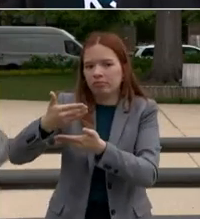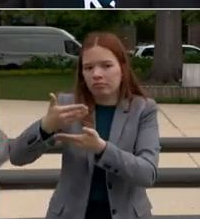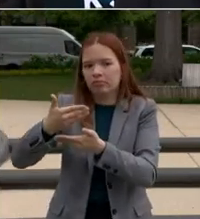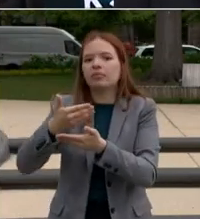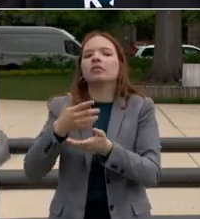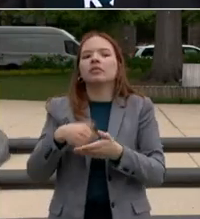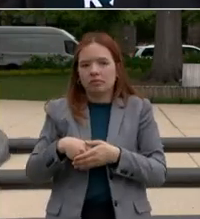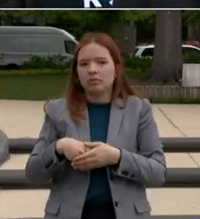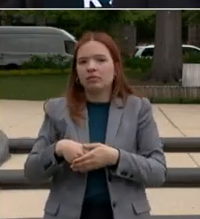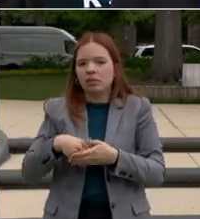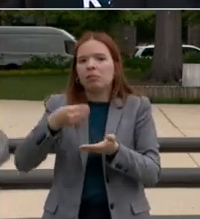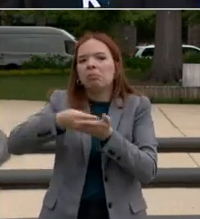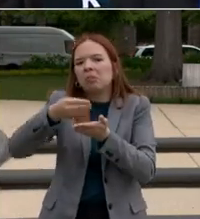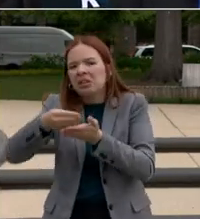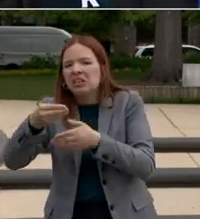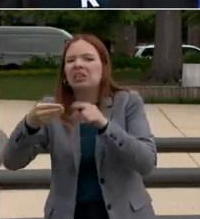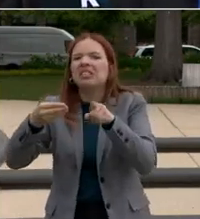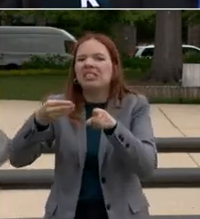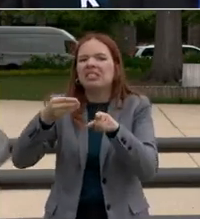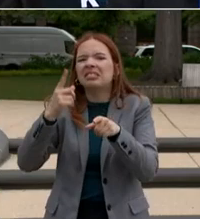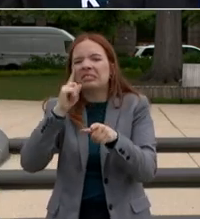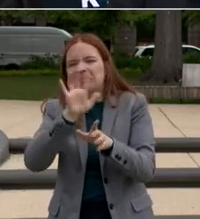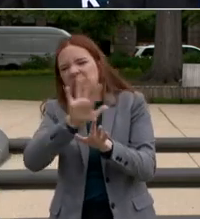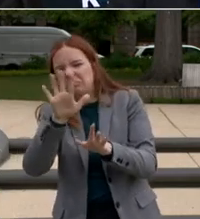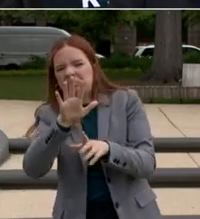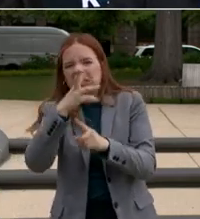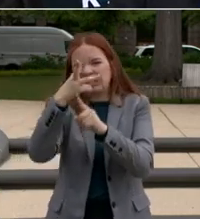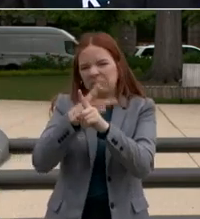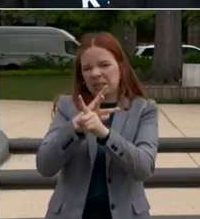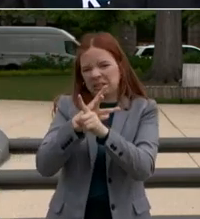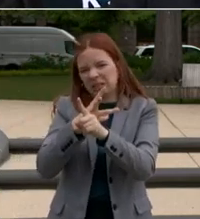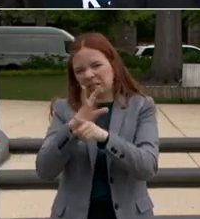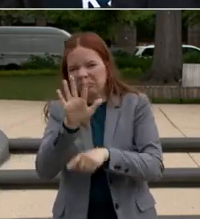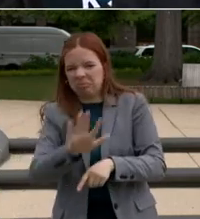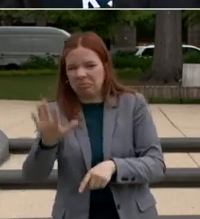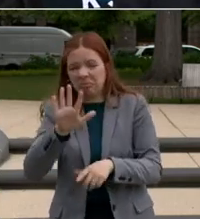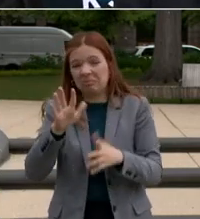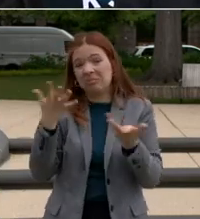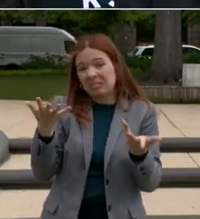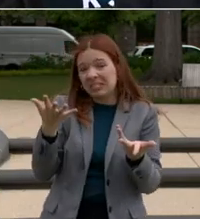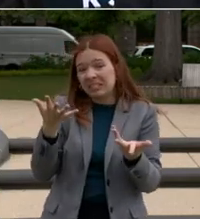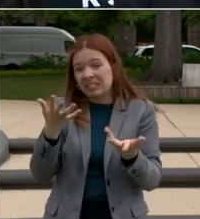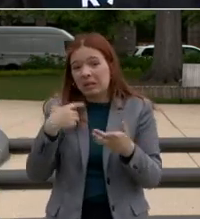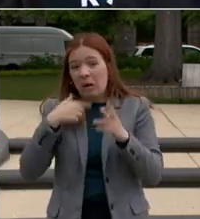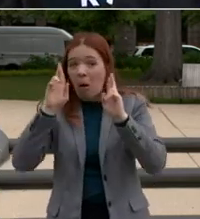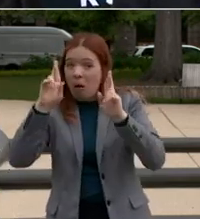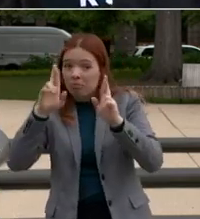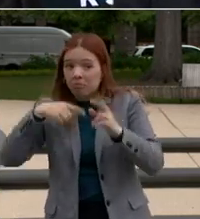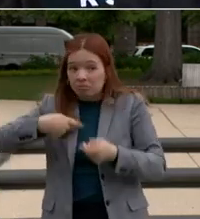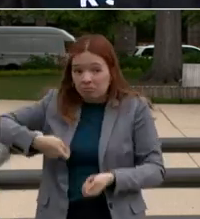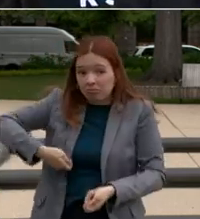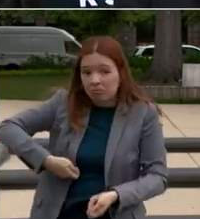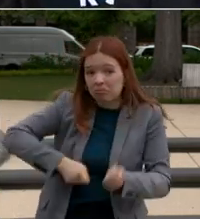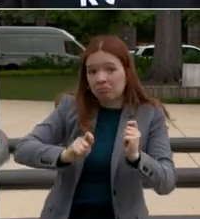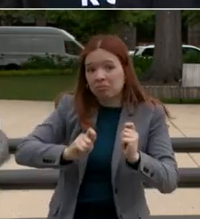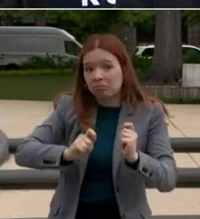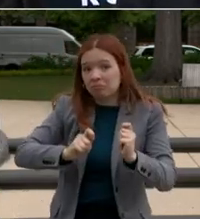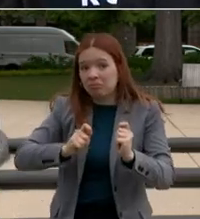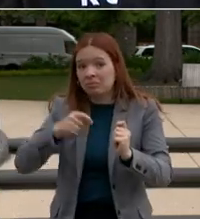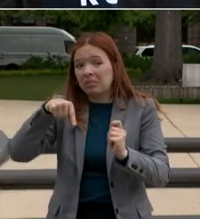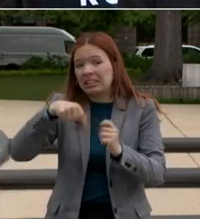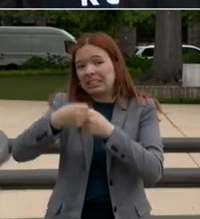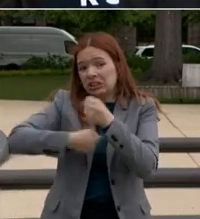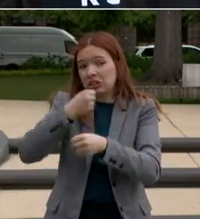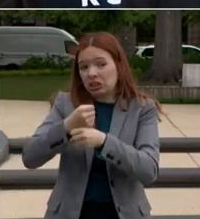roughly about 4 to 6 months. And so we're looking at potentially being able to have shovels in the ground sometime around this time next year, a little bit later next year